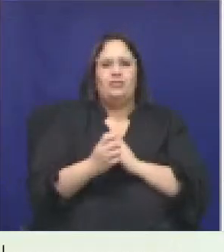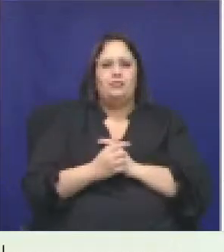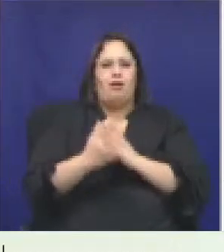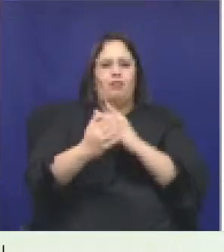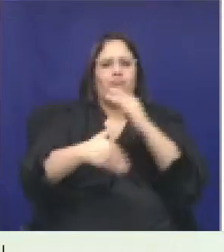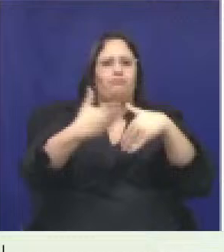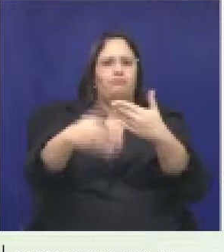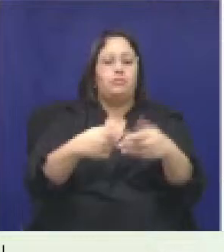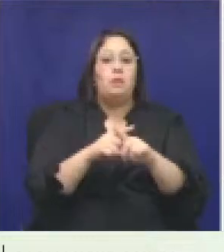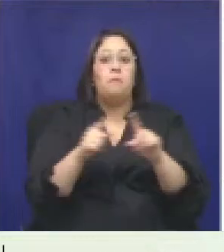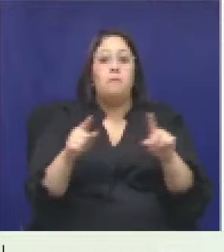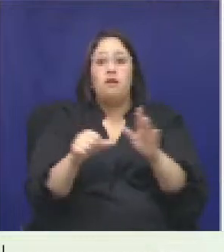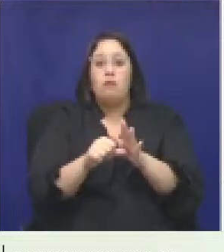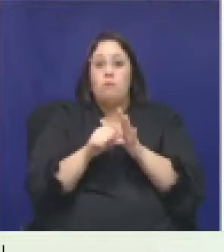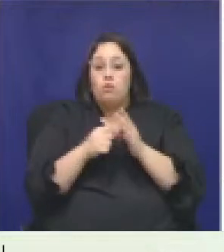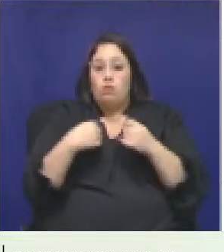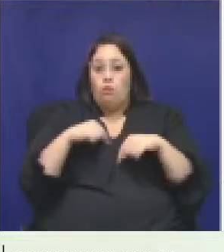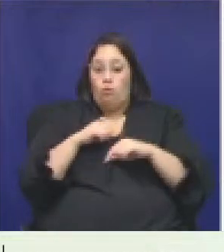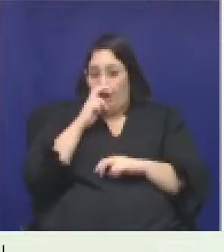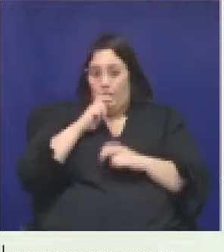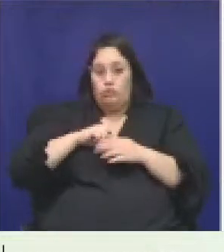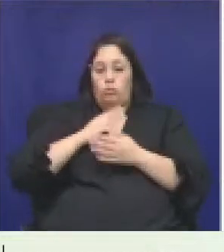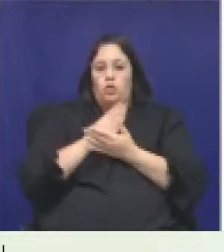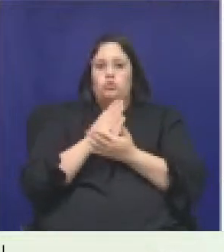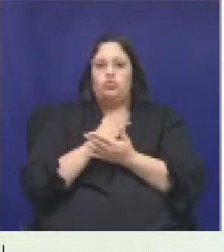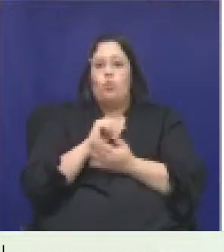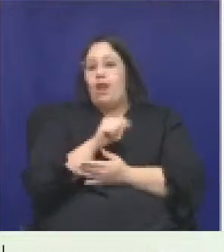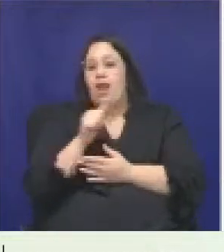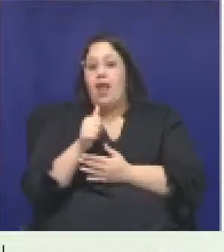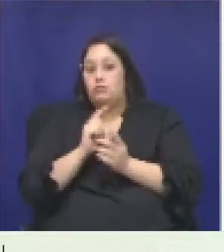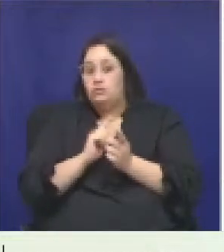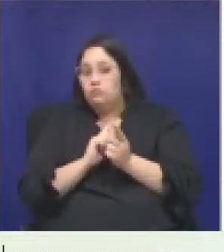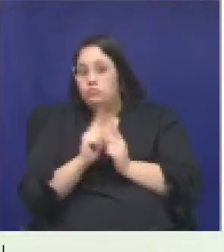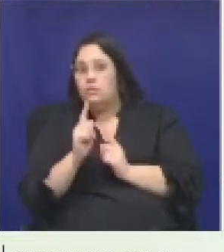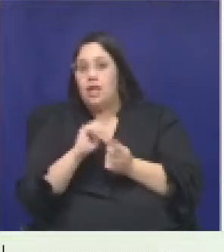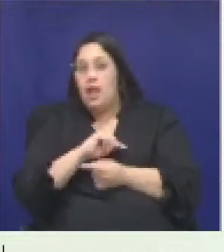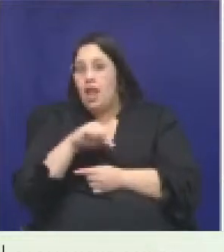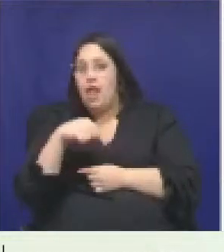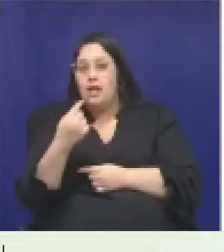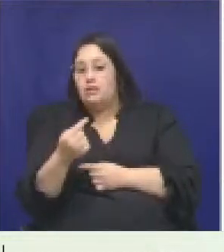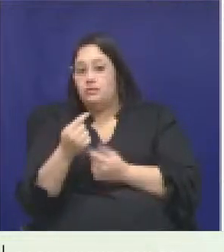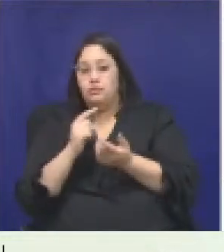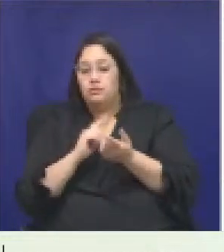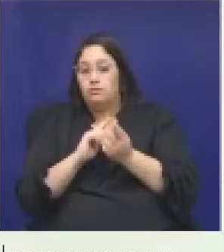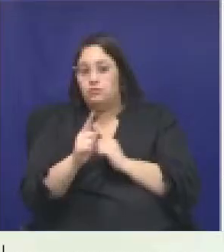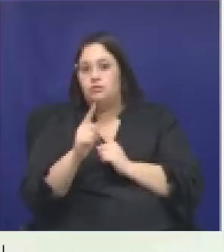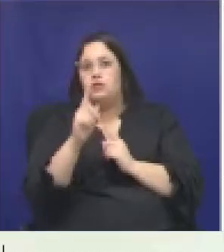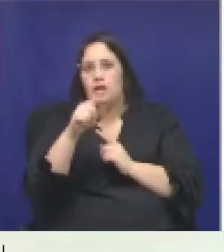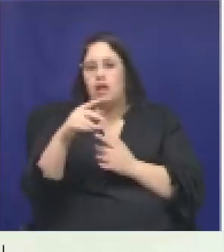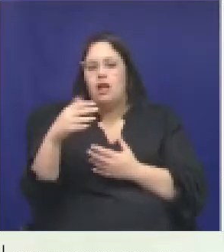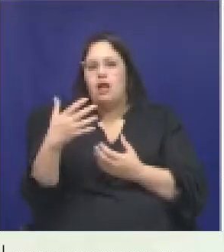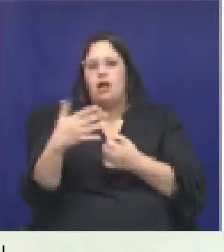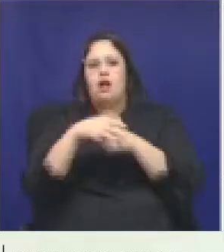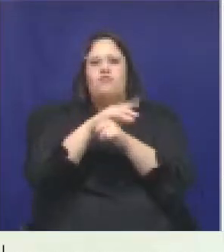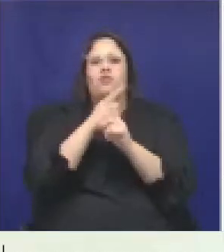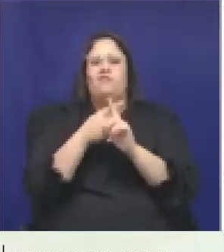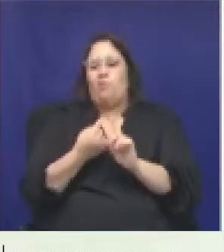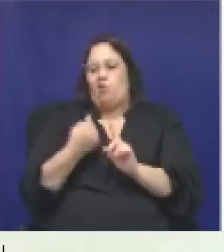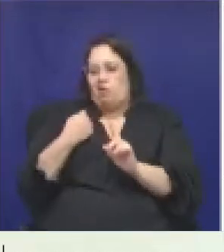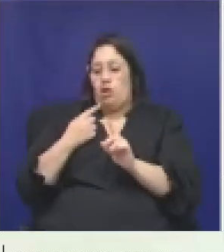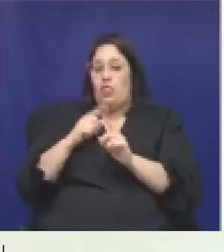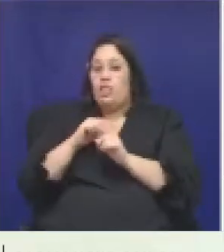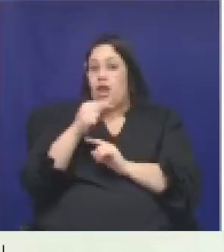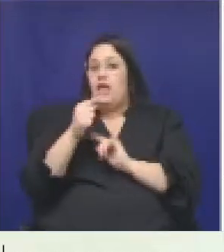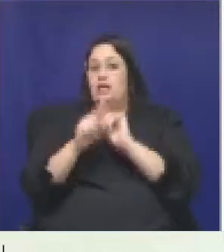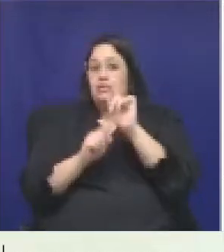but it is most important for us to ensure that the next train makes up for the debacle, and that the next census